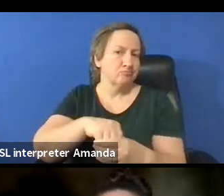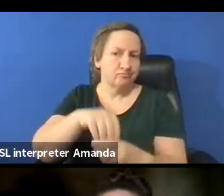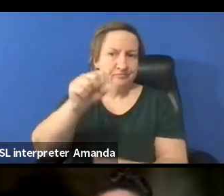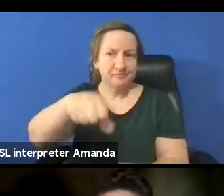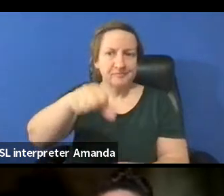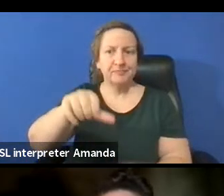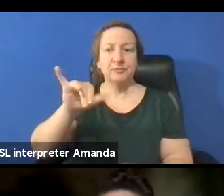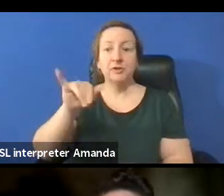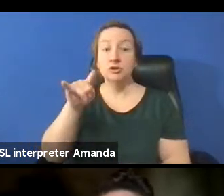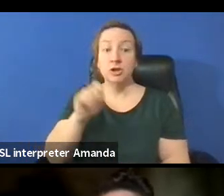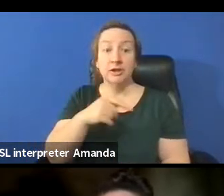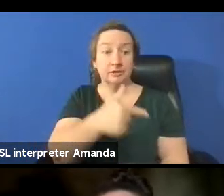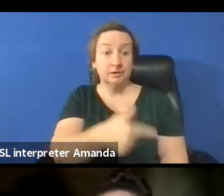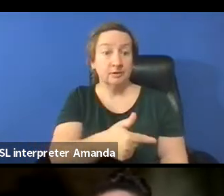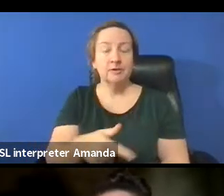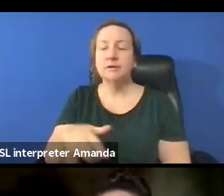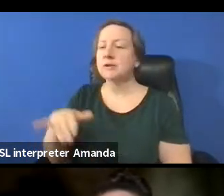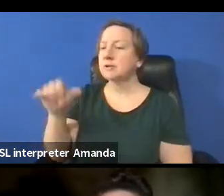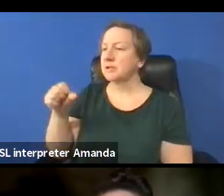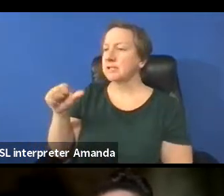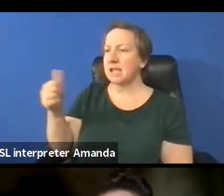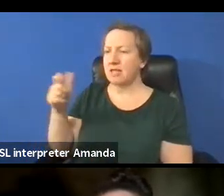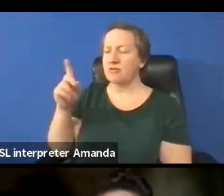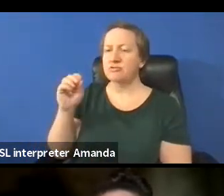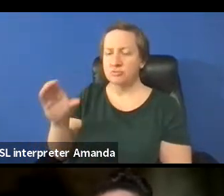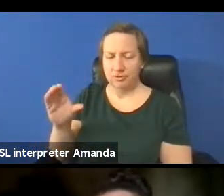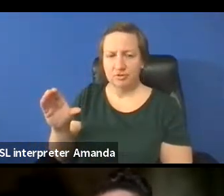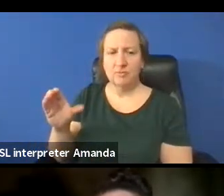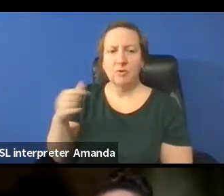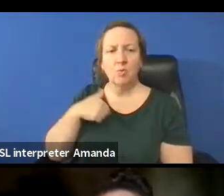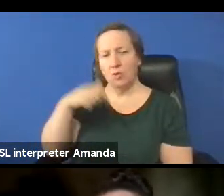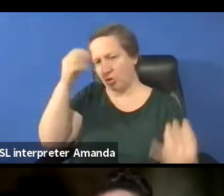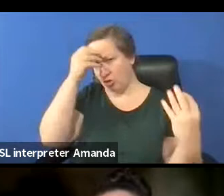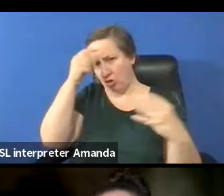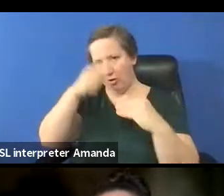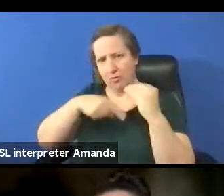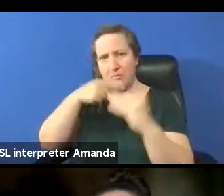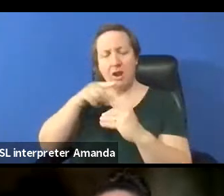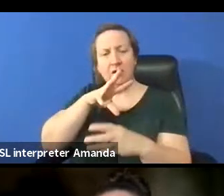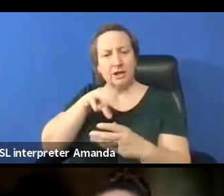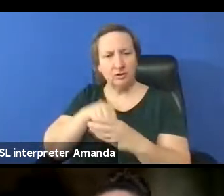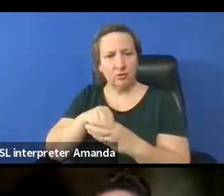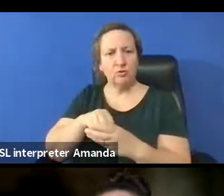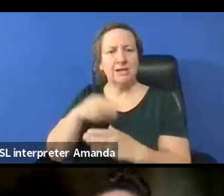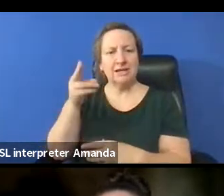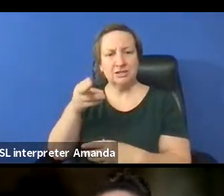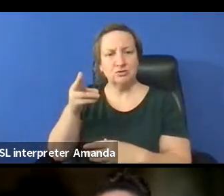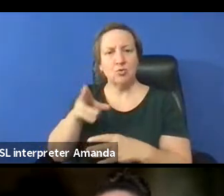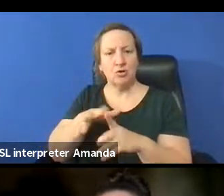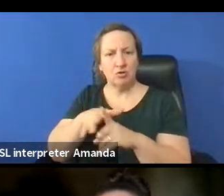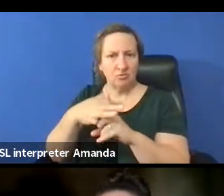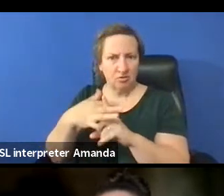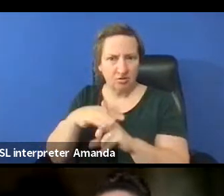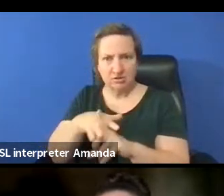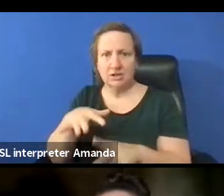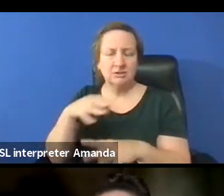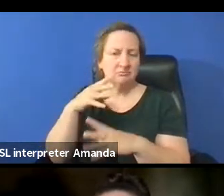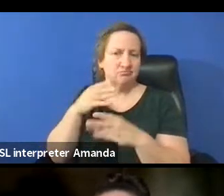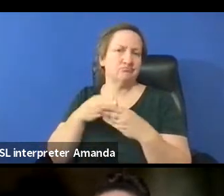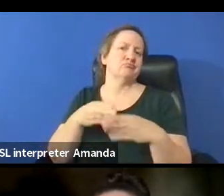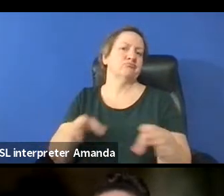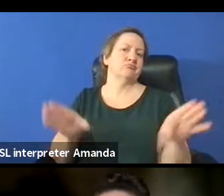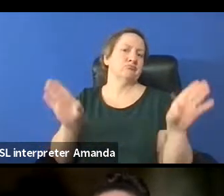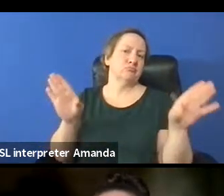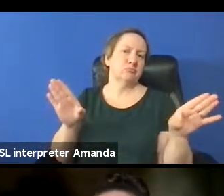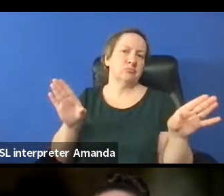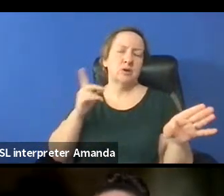Jake? Yeah, there's another document. We had thought about including a historical context kind of overview in